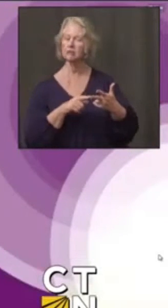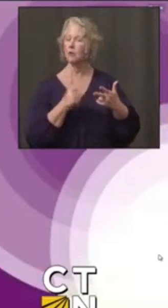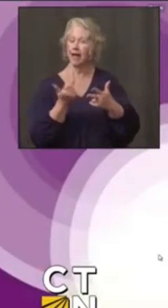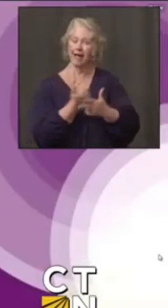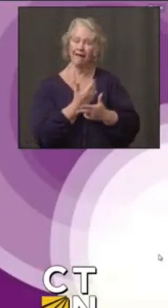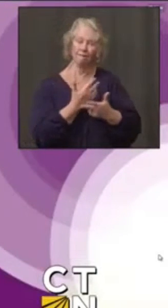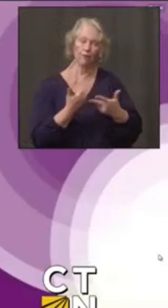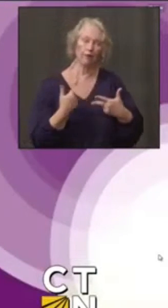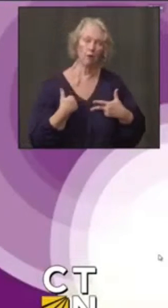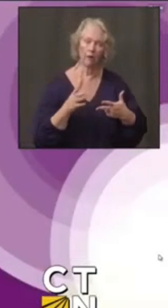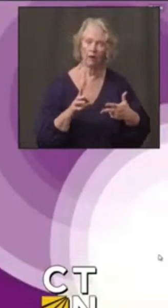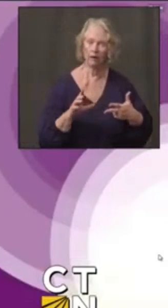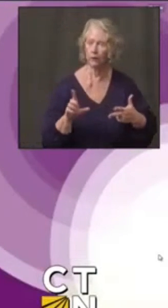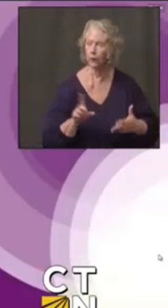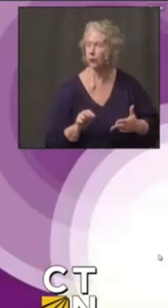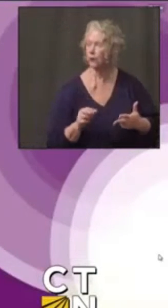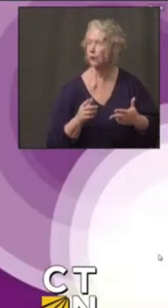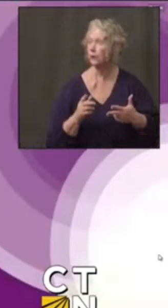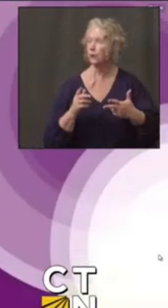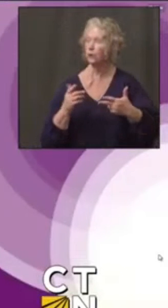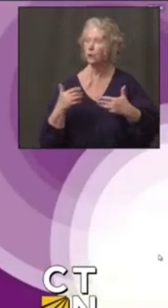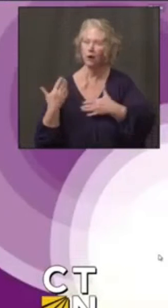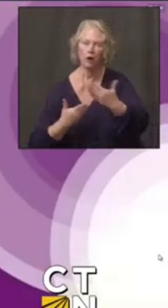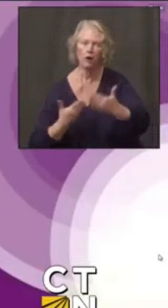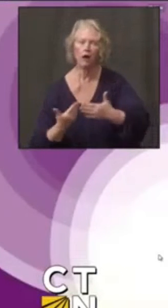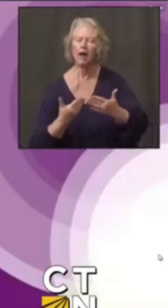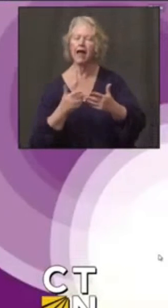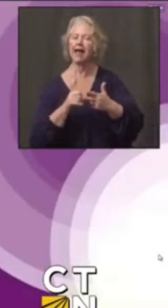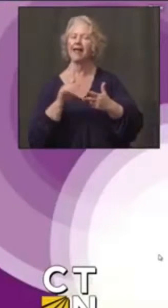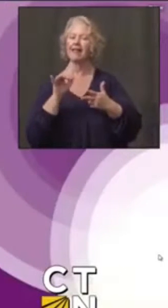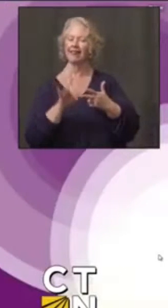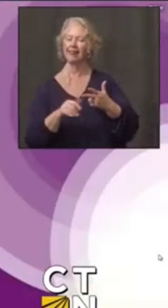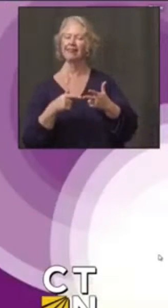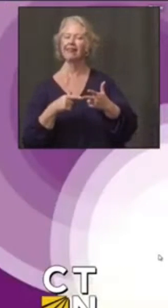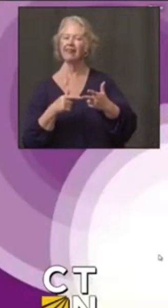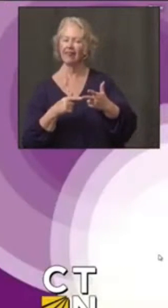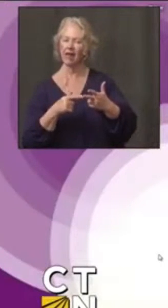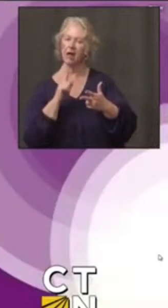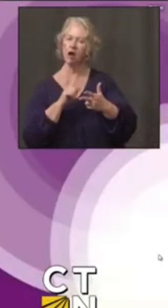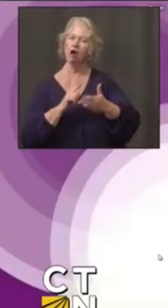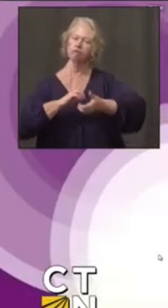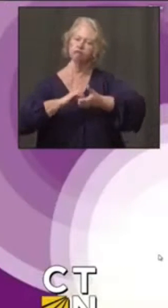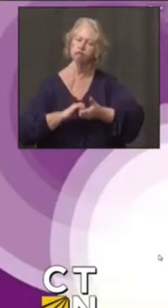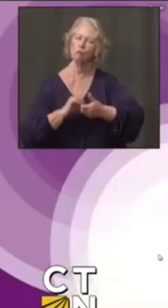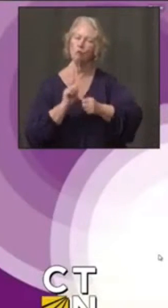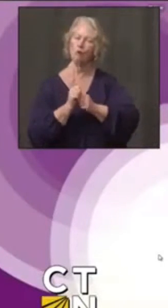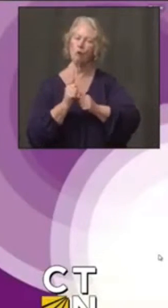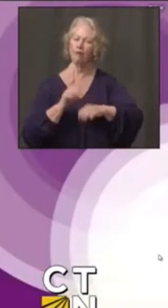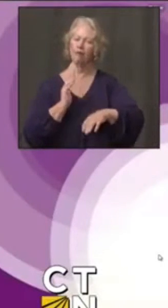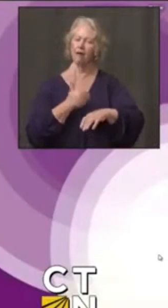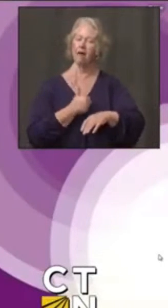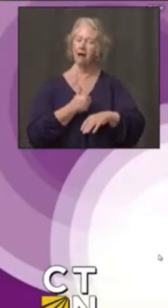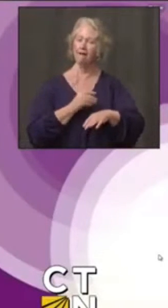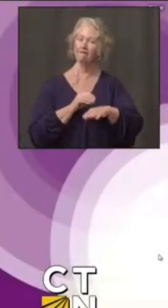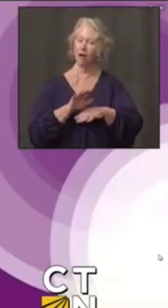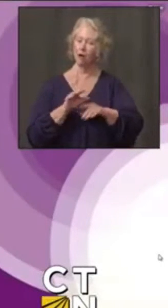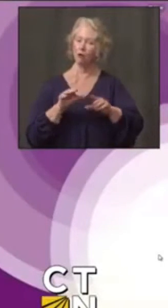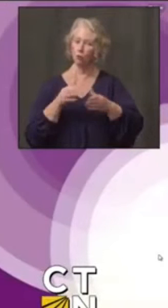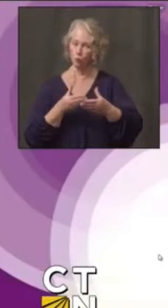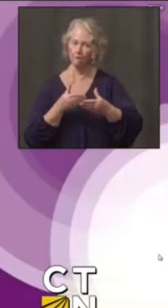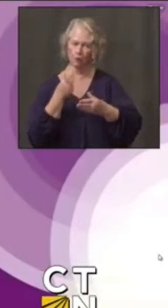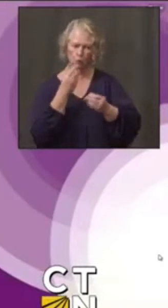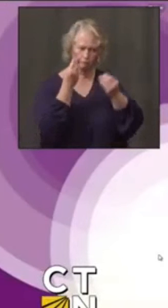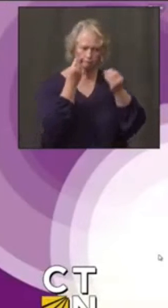who, when, where, why, and how. And they are responsible for, in partnership with the advisory group, advising the governor's